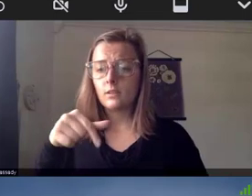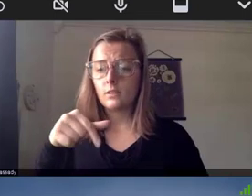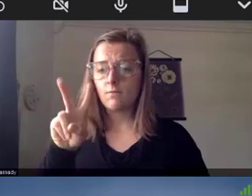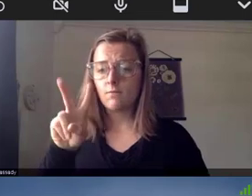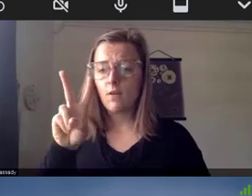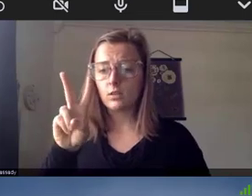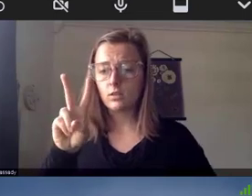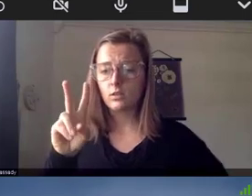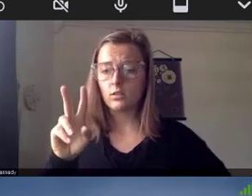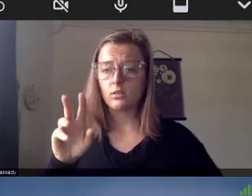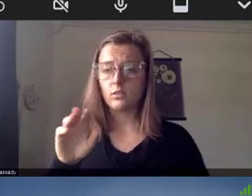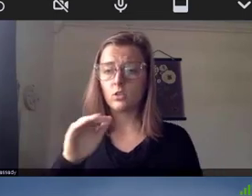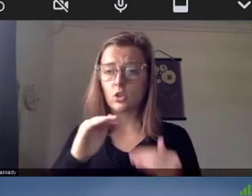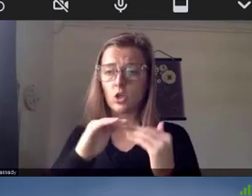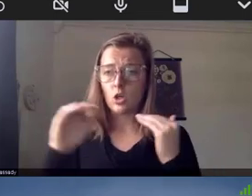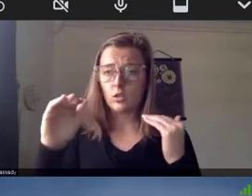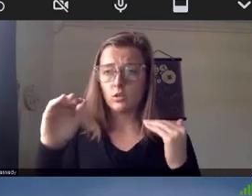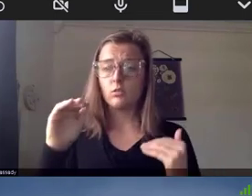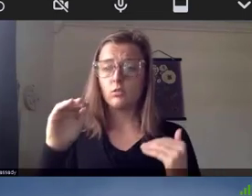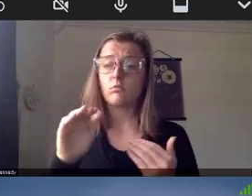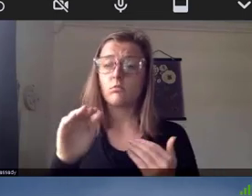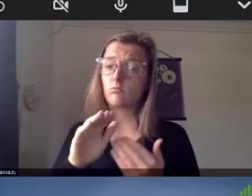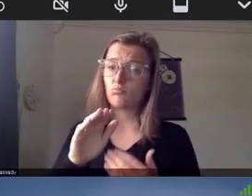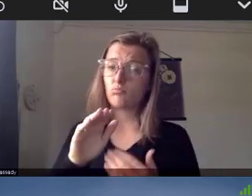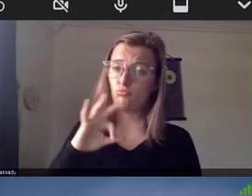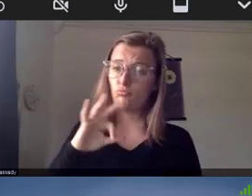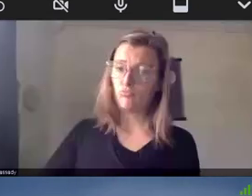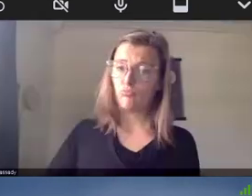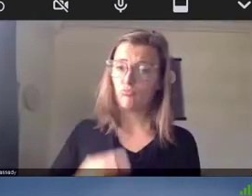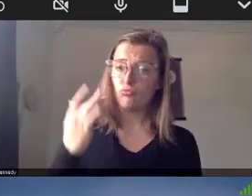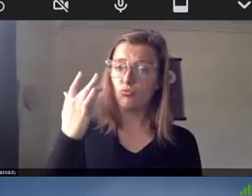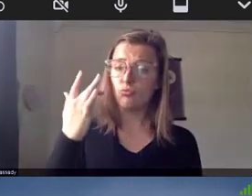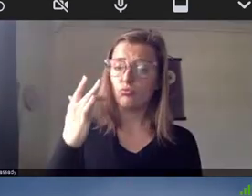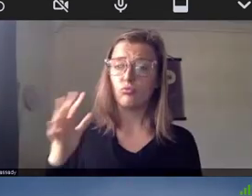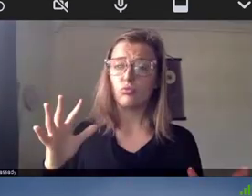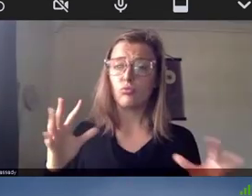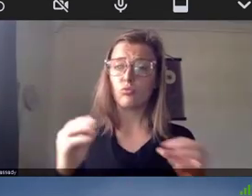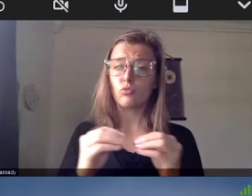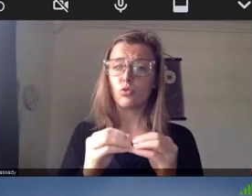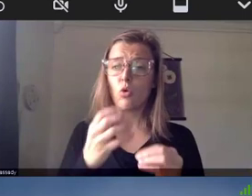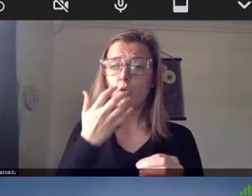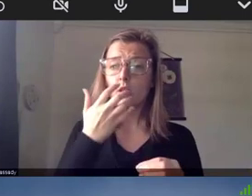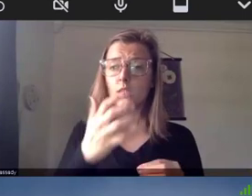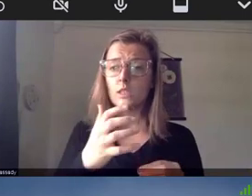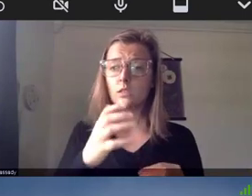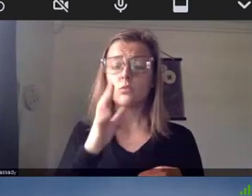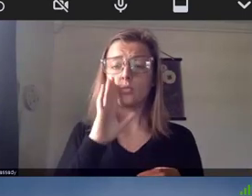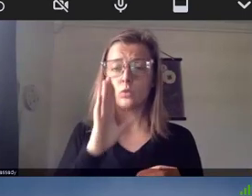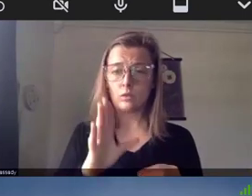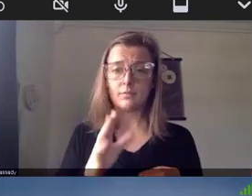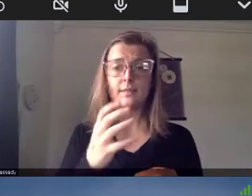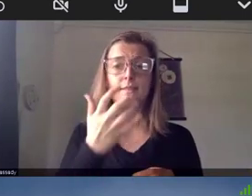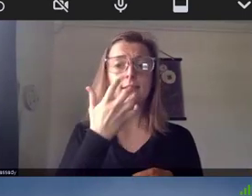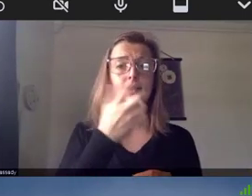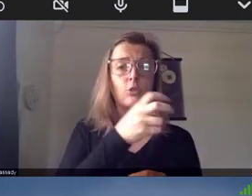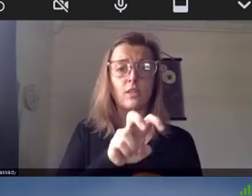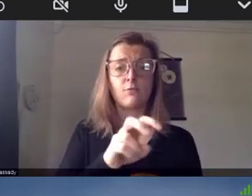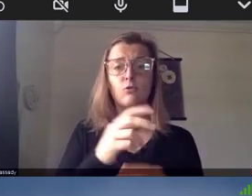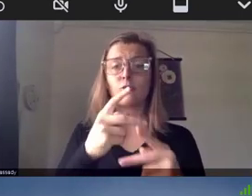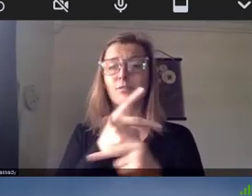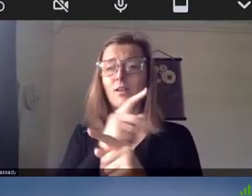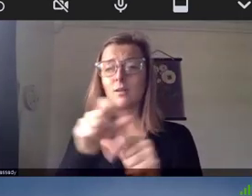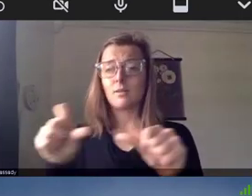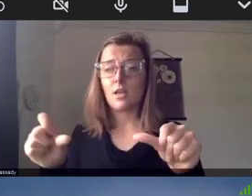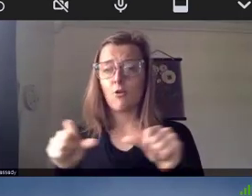the total heat is also going to be the heat transfer times the area, where the heat transfer area here is the perimeter of our